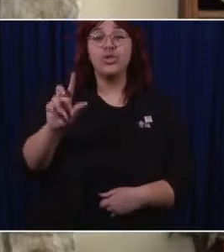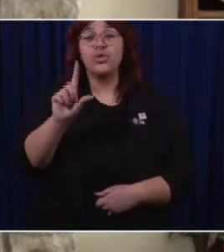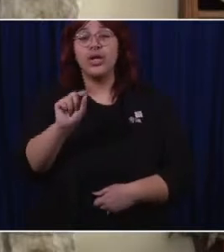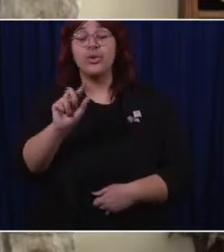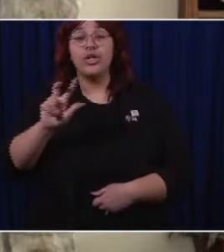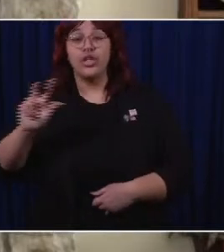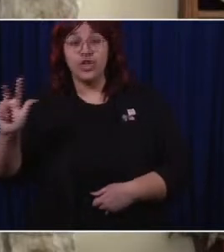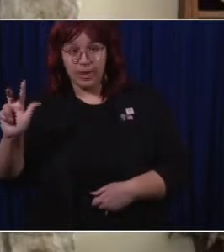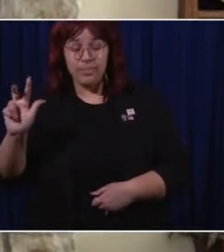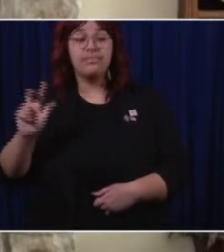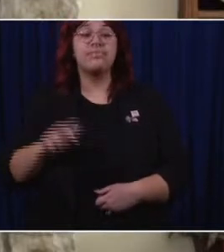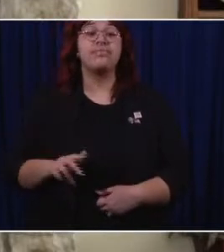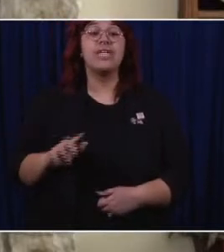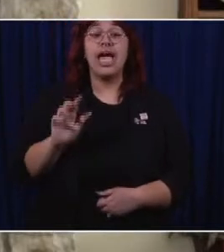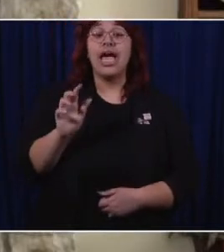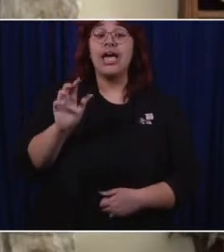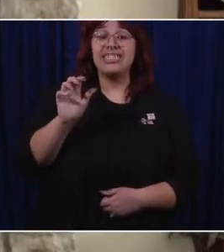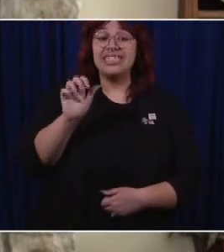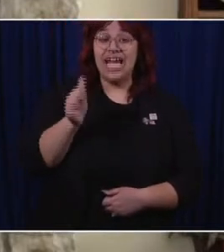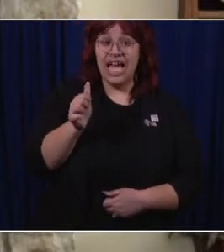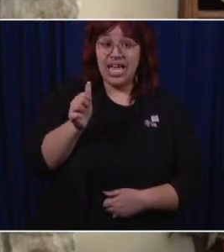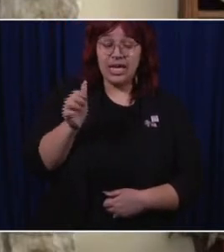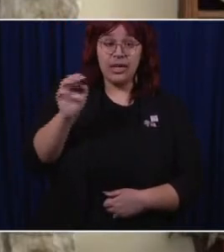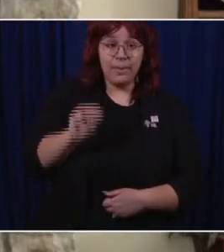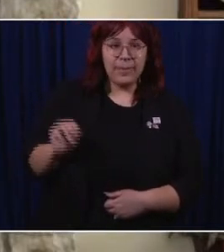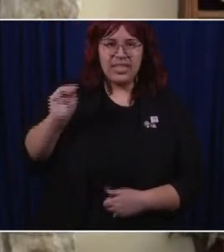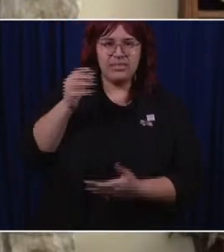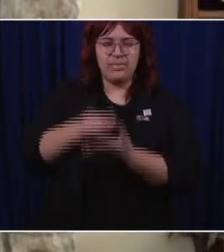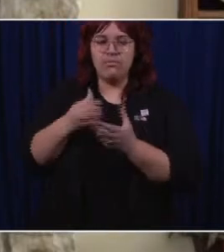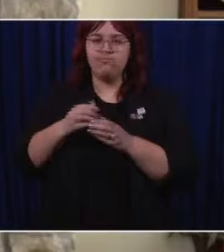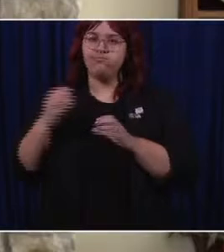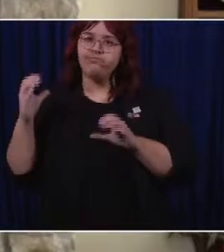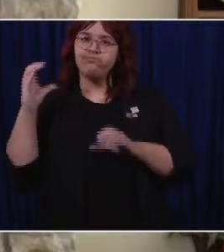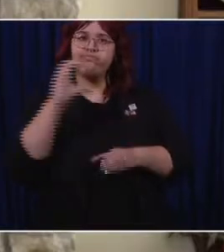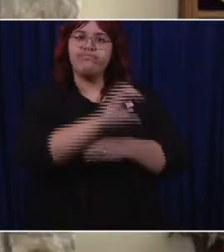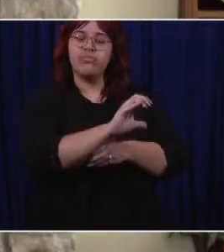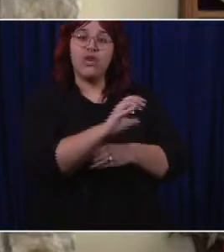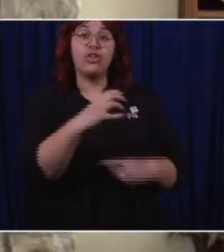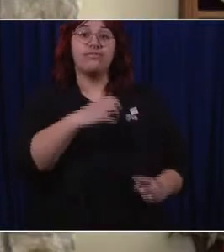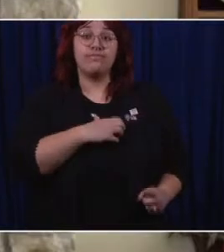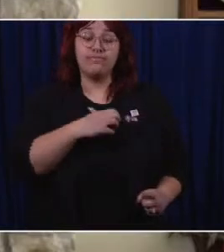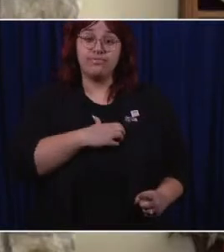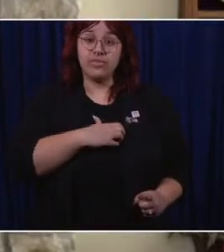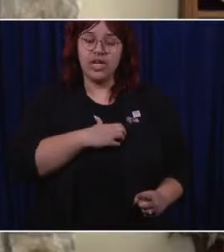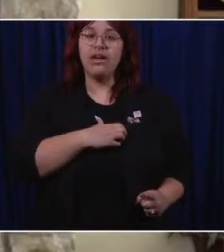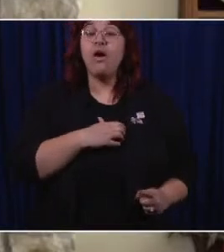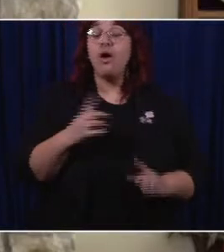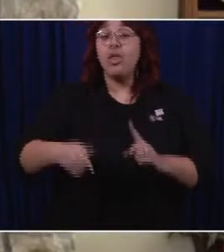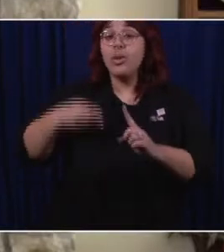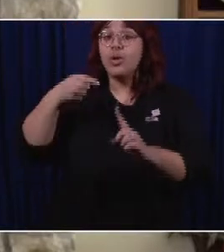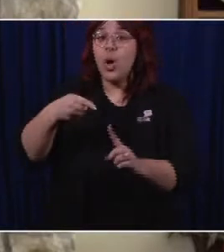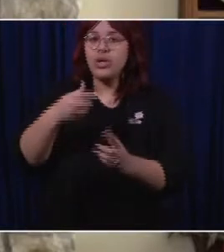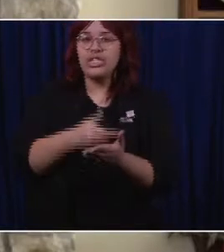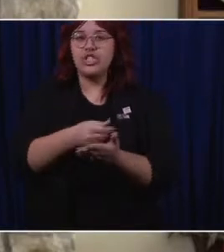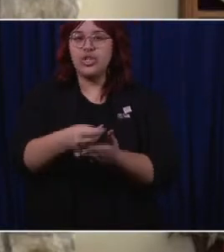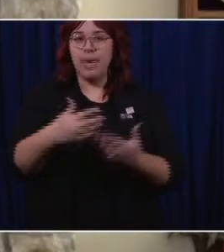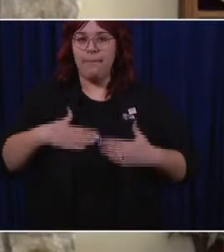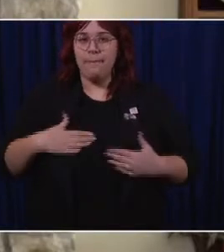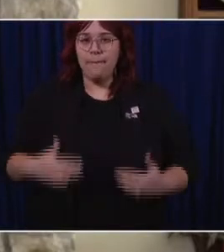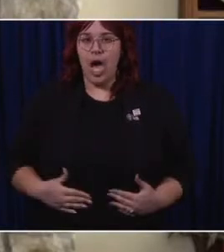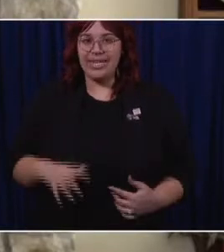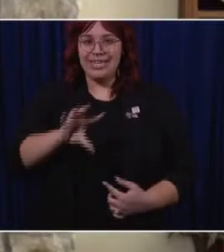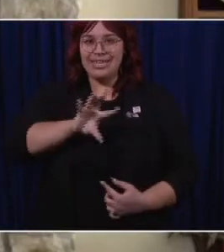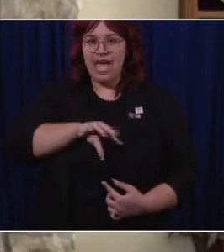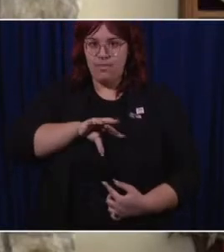law enforcement fund body cameras. We just had a deadly officer-involved shooting on Friday here in Trotwood, in which police tell us officers